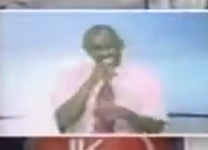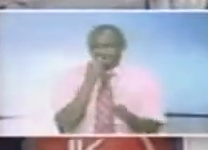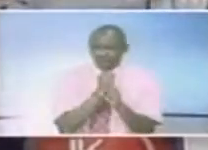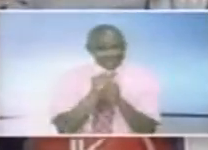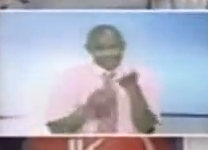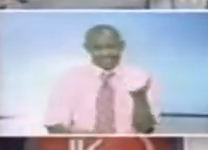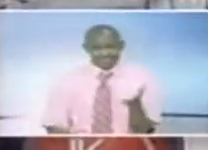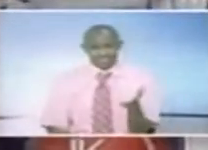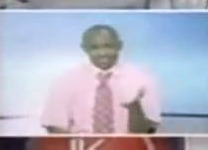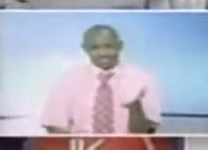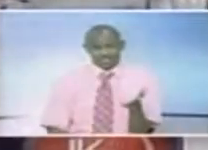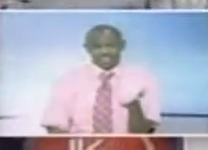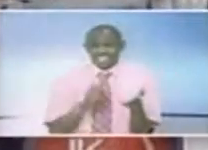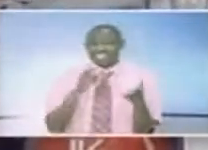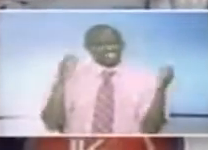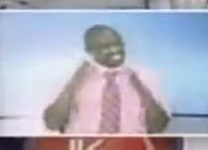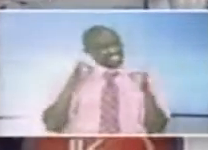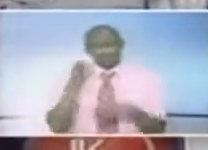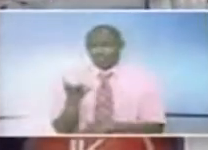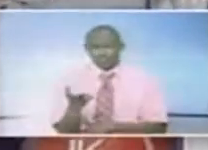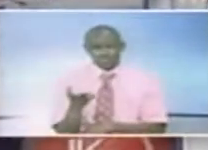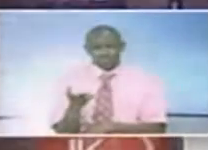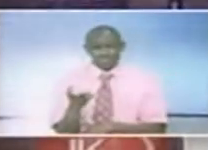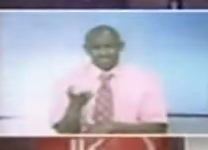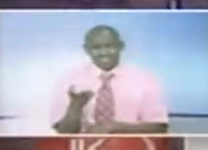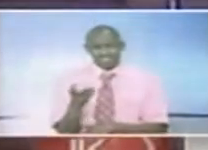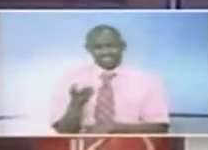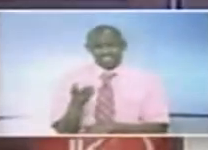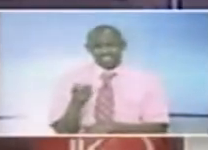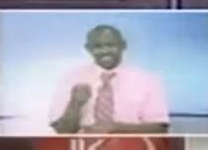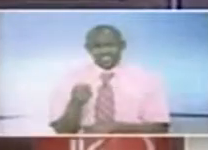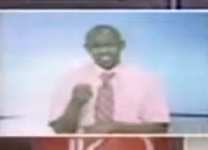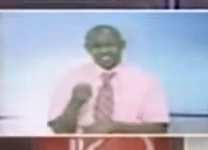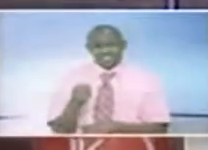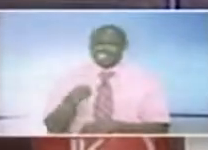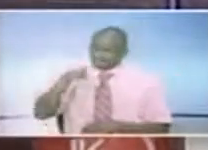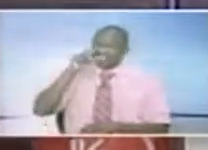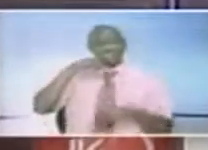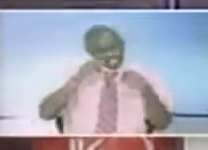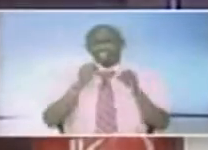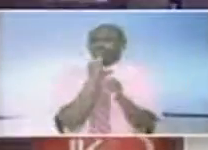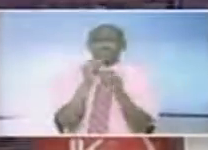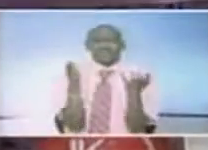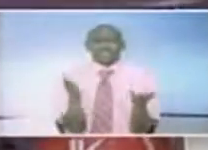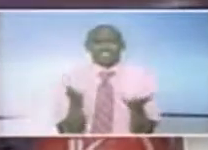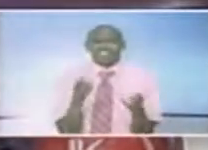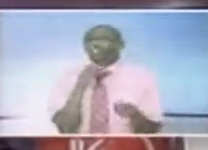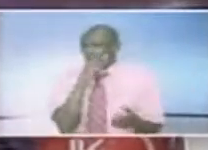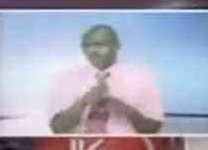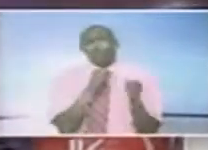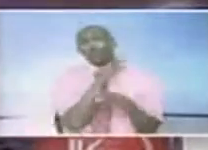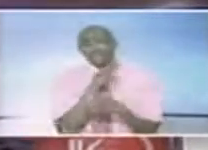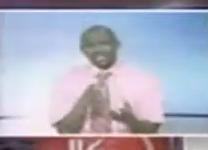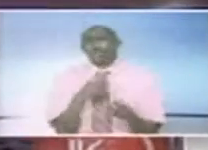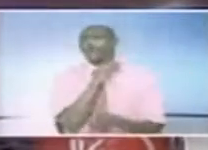work. You know, this is incredible, Martin. You yeah, know? They should do something. Do something. Stop complaining. We